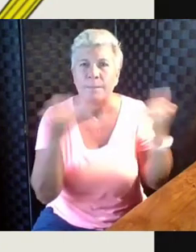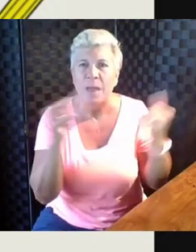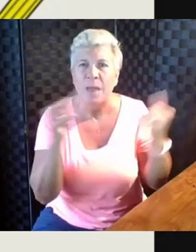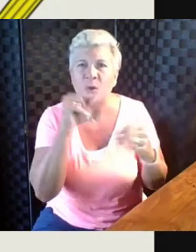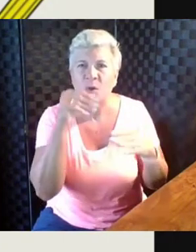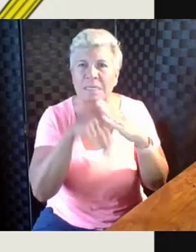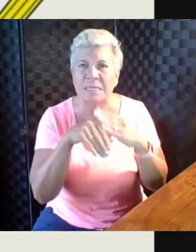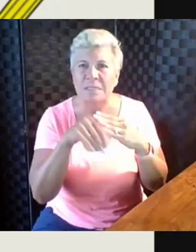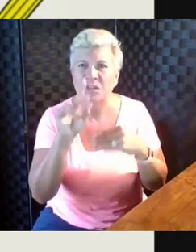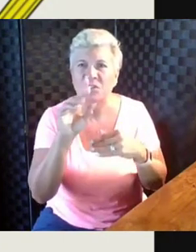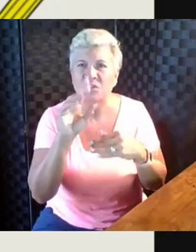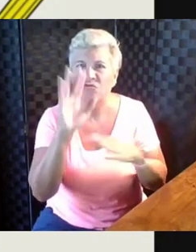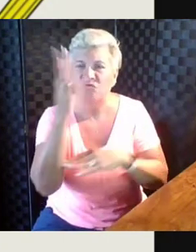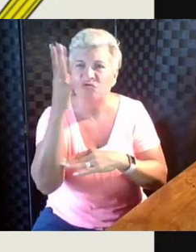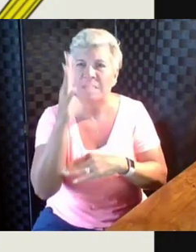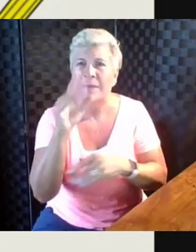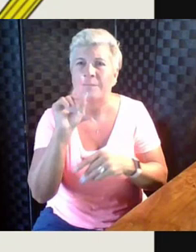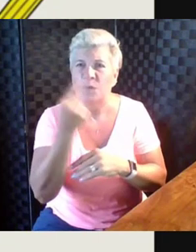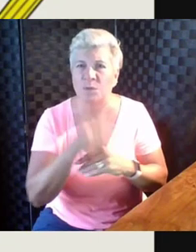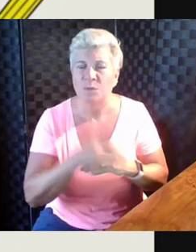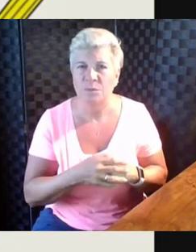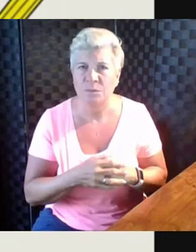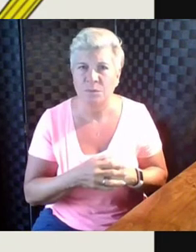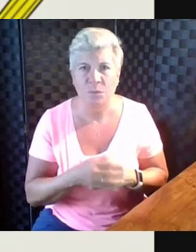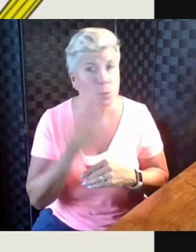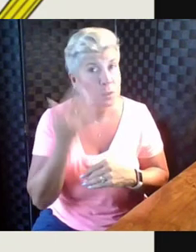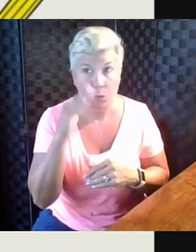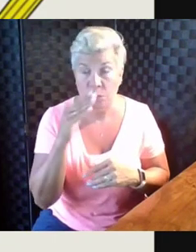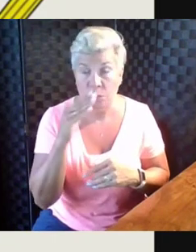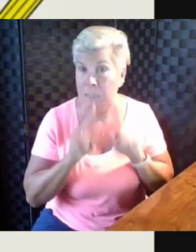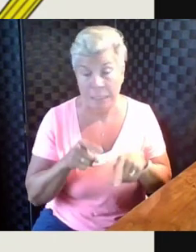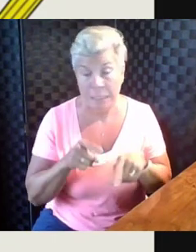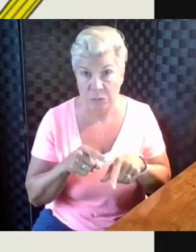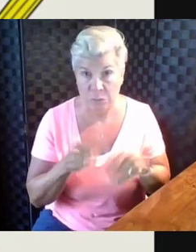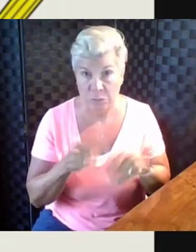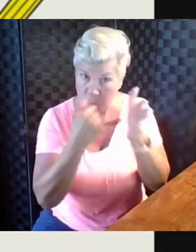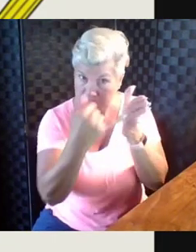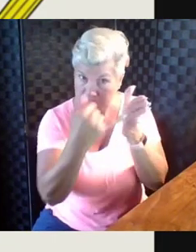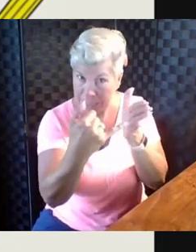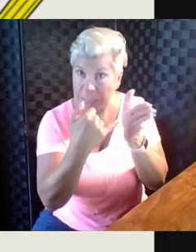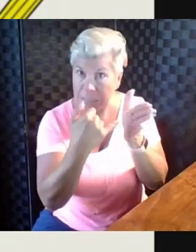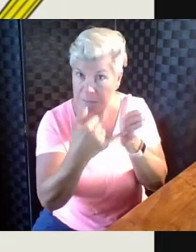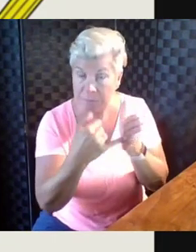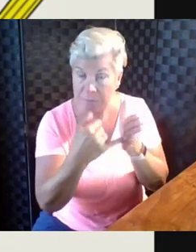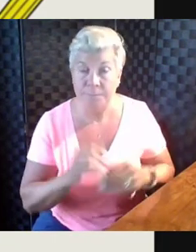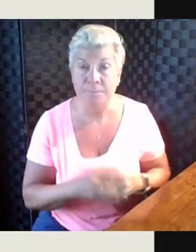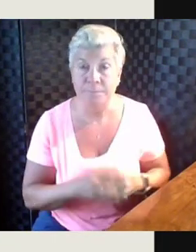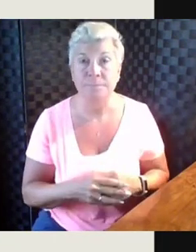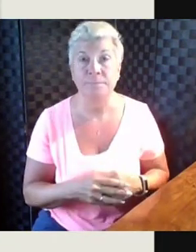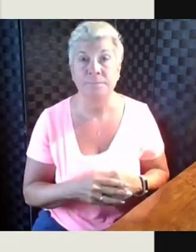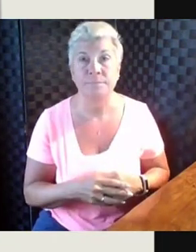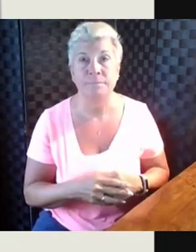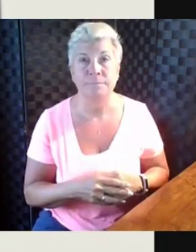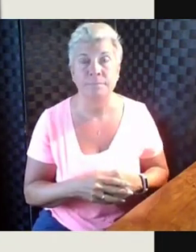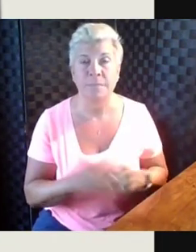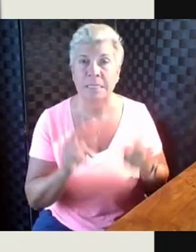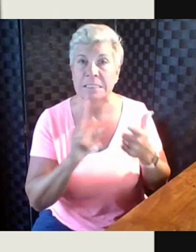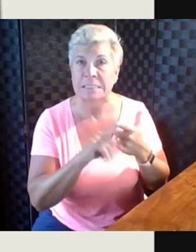blank birds in the tree at first. Because we don't know our answer yet, we just put a blank space. Next